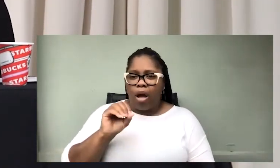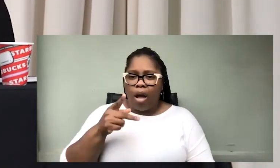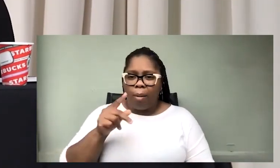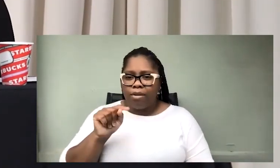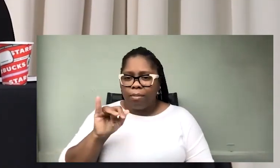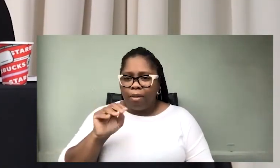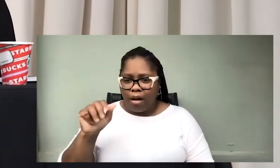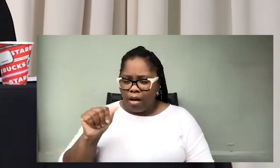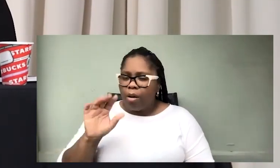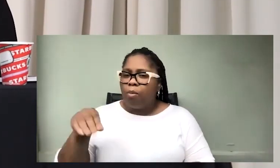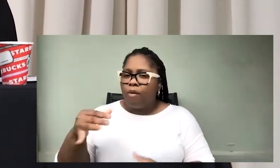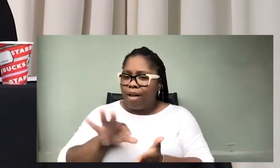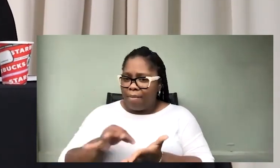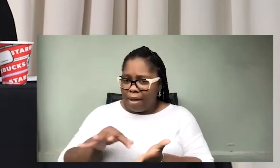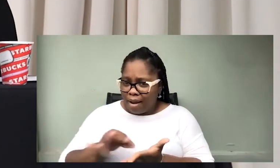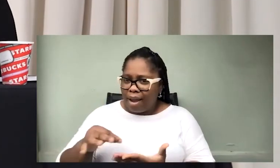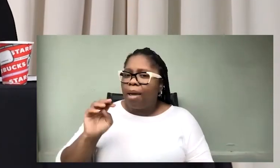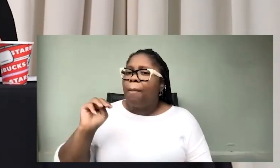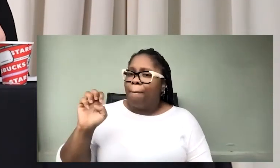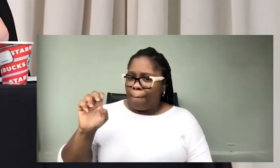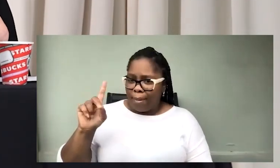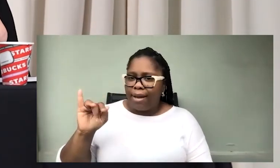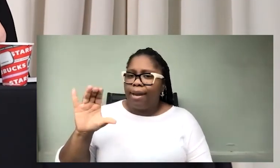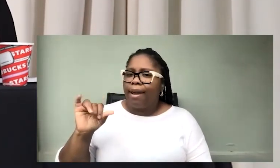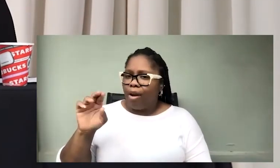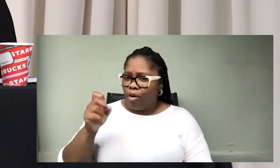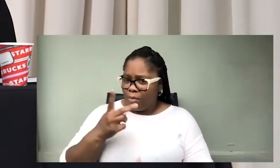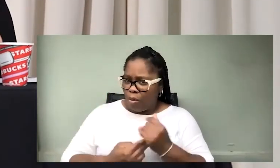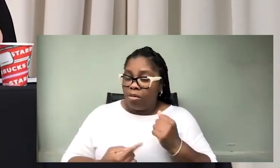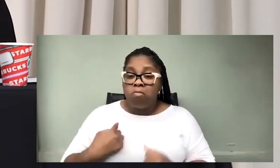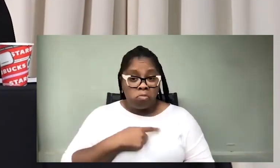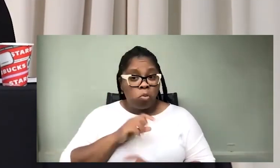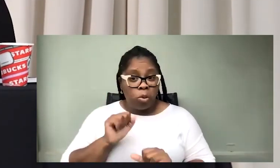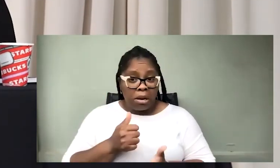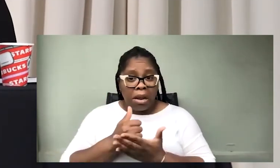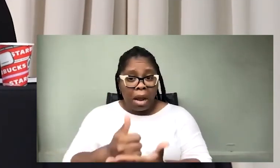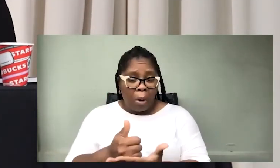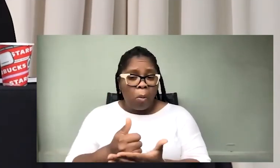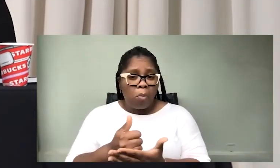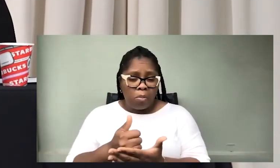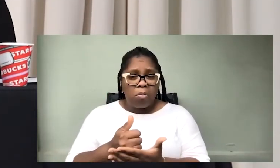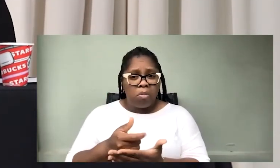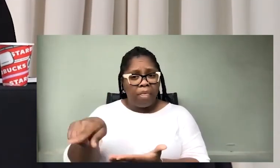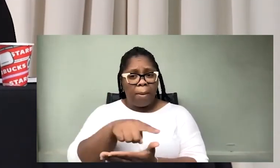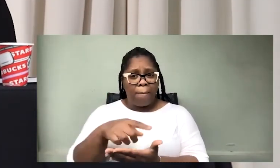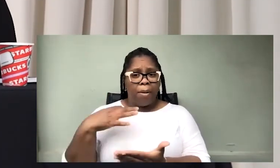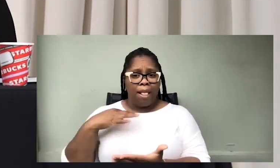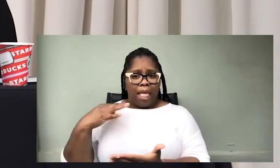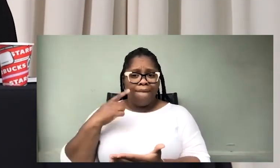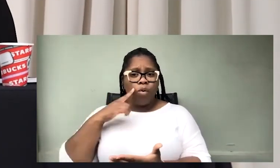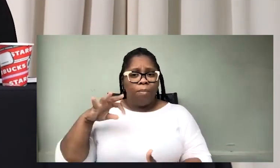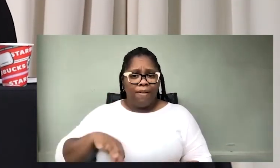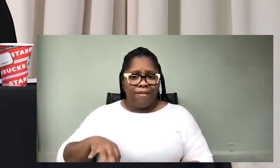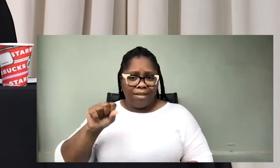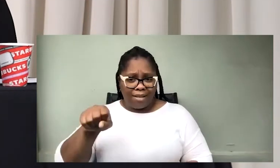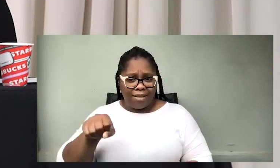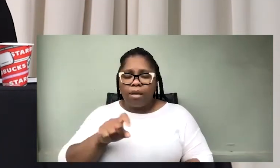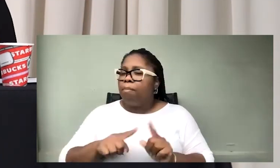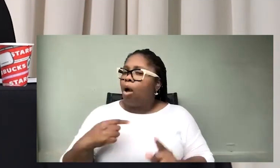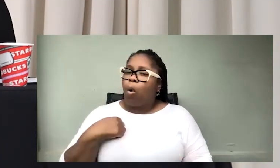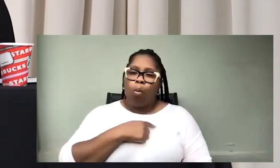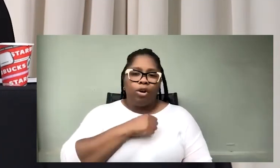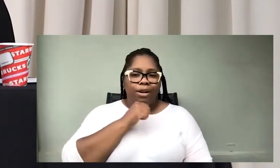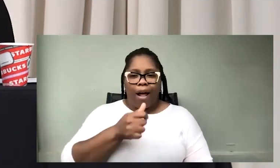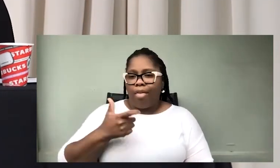Medicare and Medi-Cal benefit. So we can definitely help them as an access point to applying for those benefits. But we're not